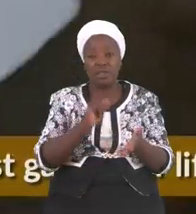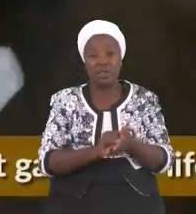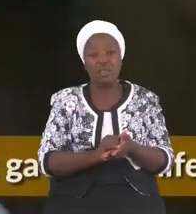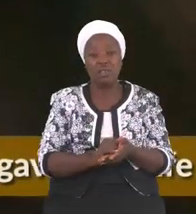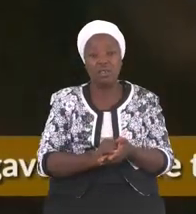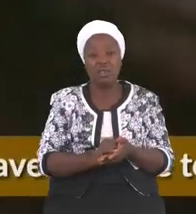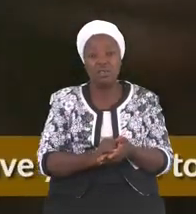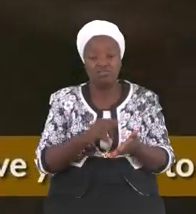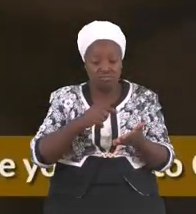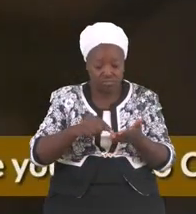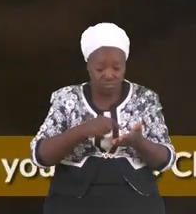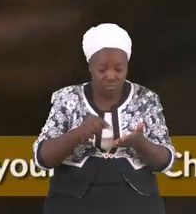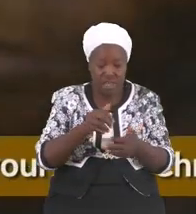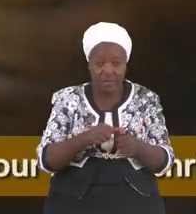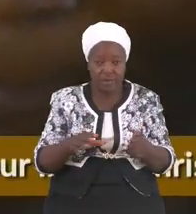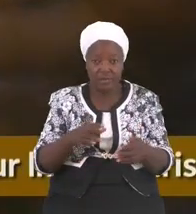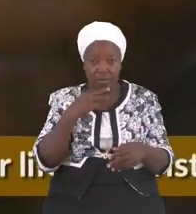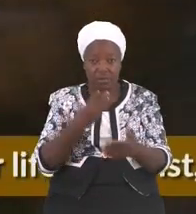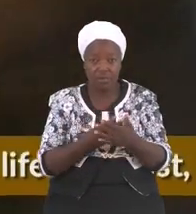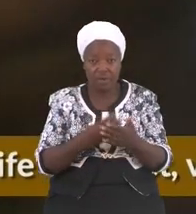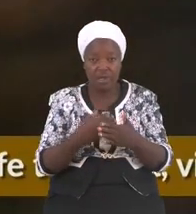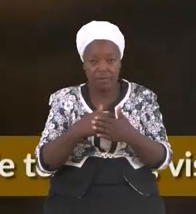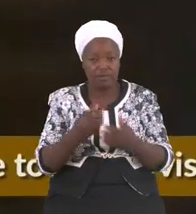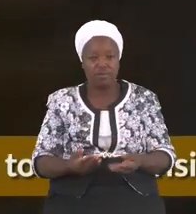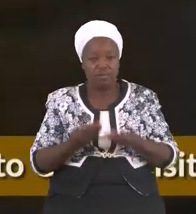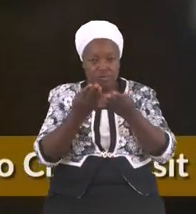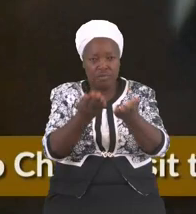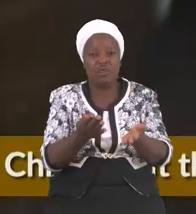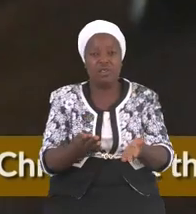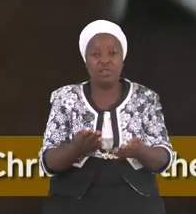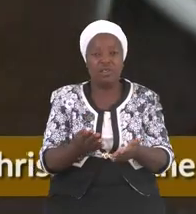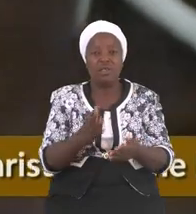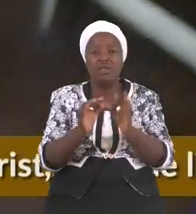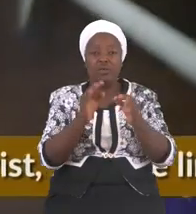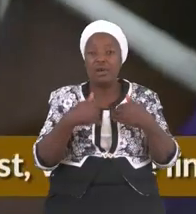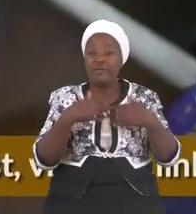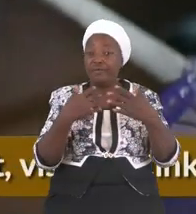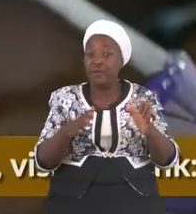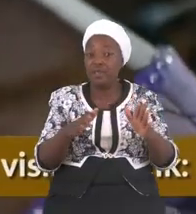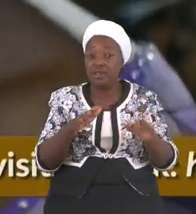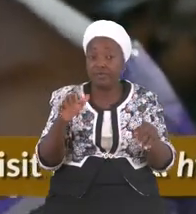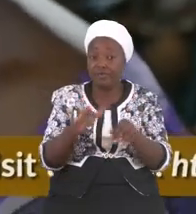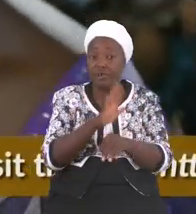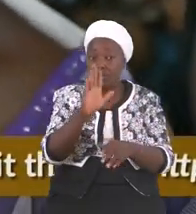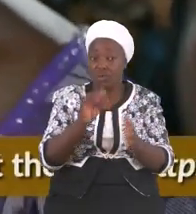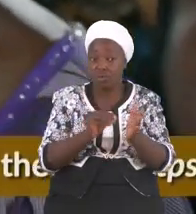you submit. And if you have finished filling your own, give to the